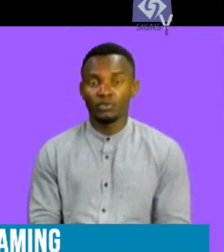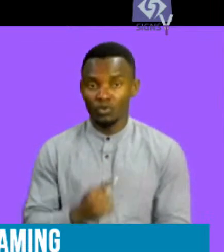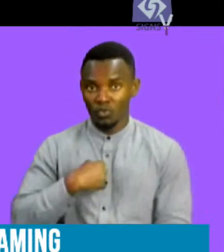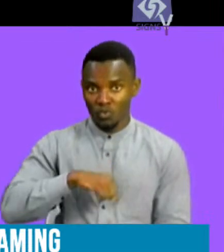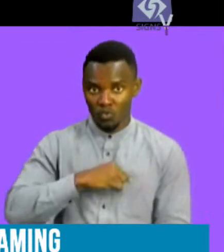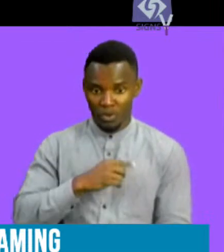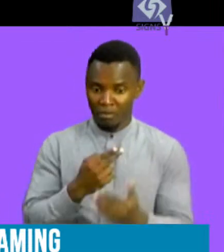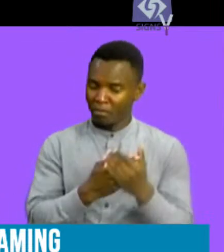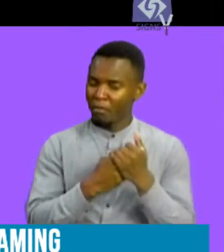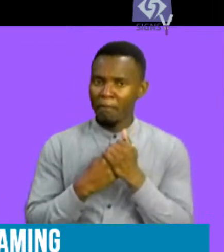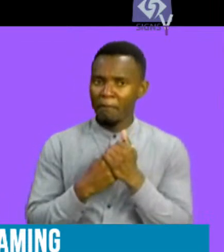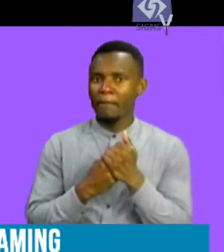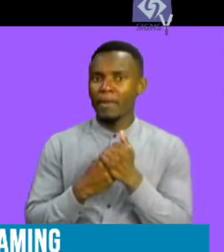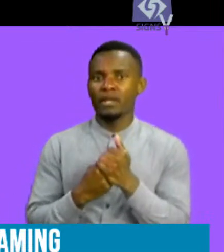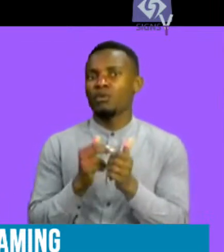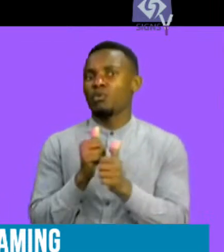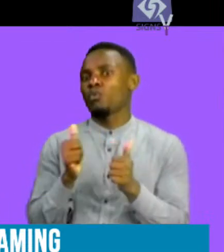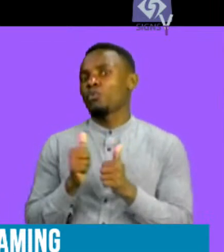very, very well with